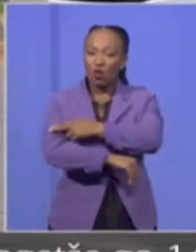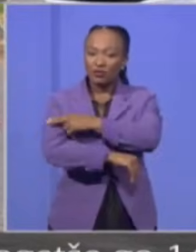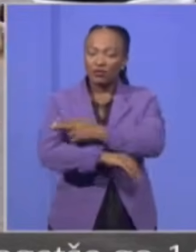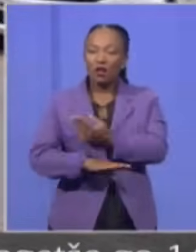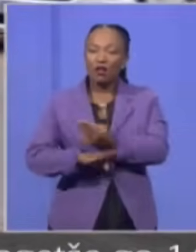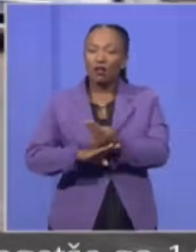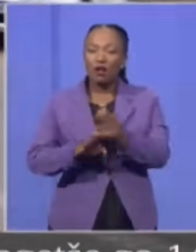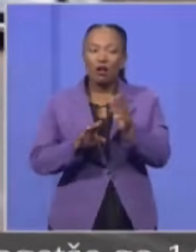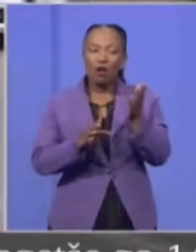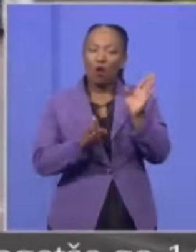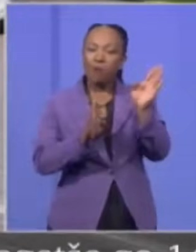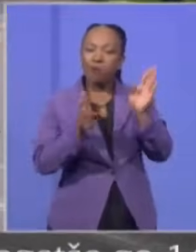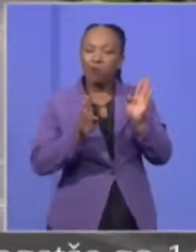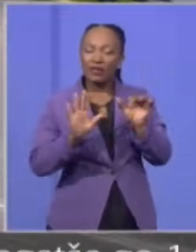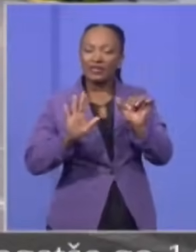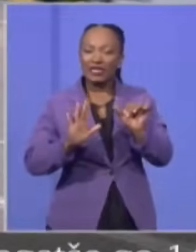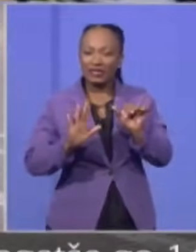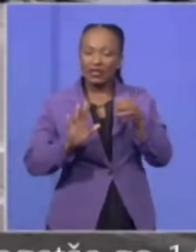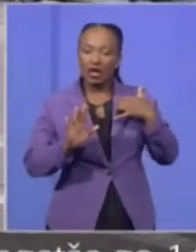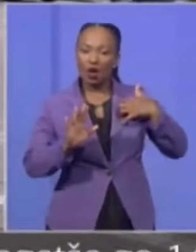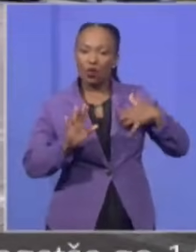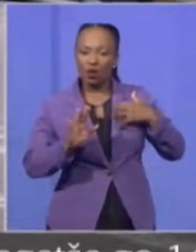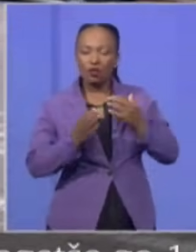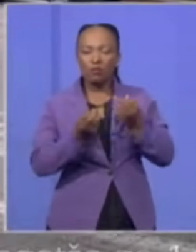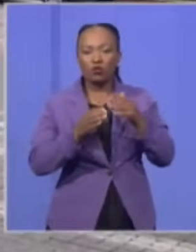mmušo ka Ekurhuleni ba kgonne go lokollwa.